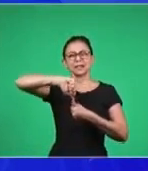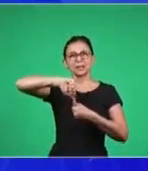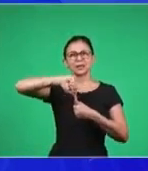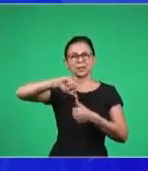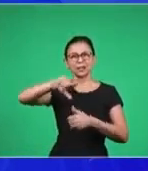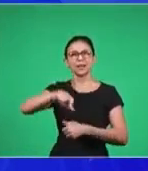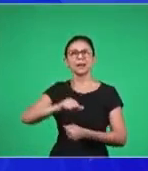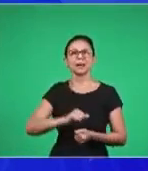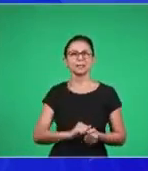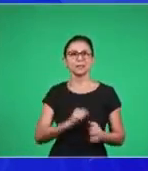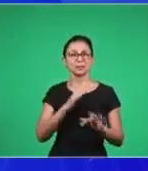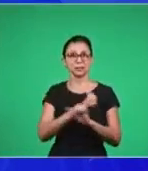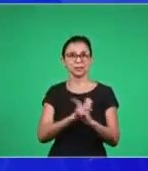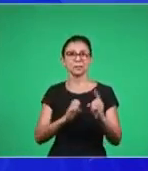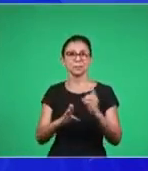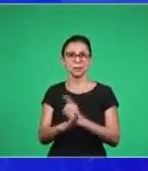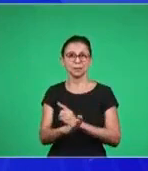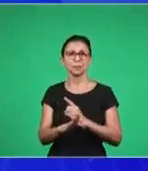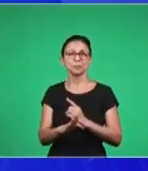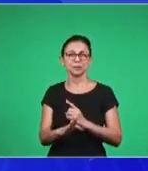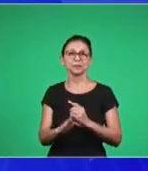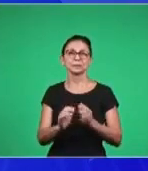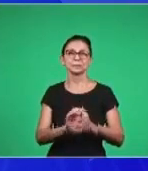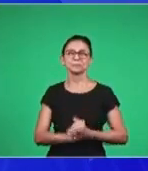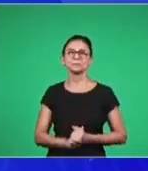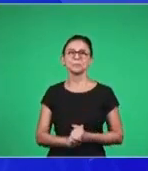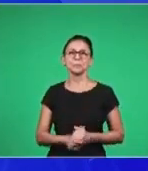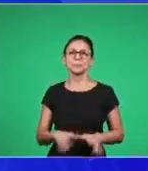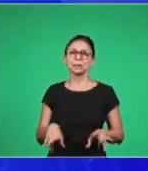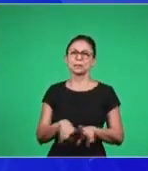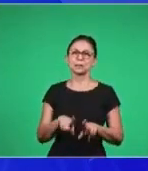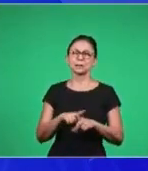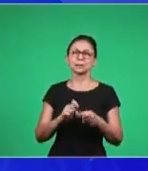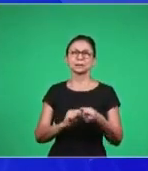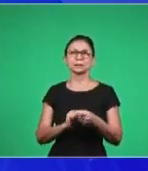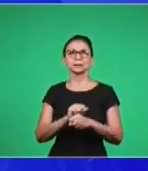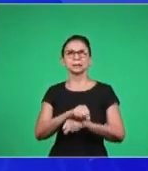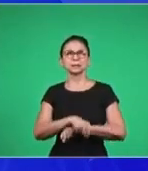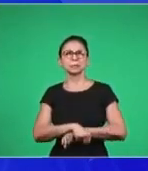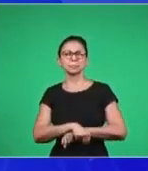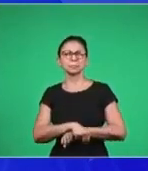The brethren there are applying the